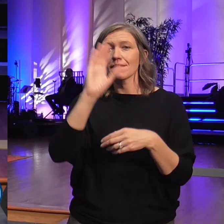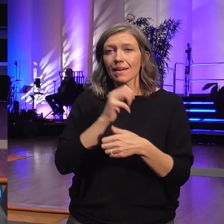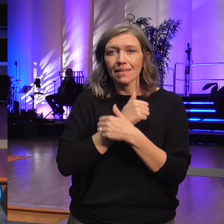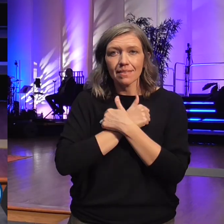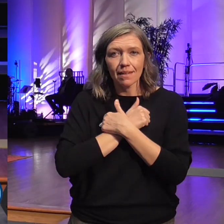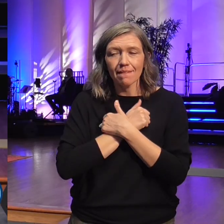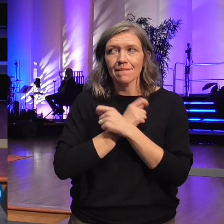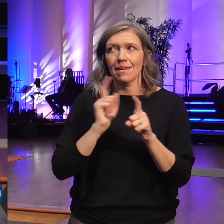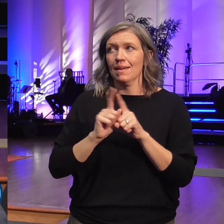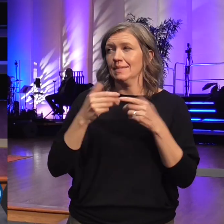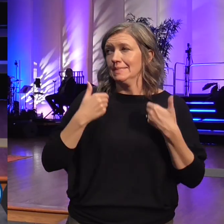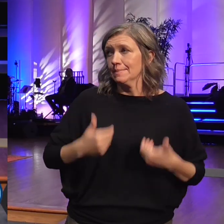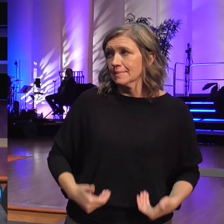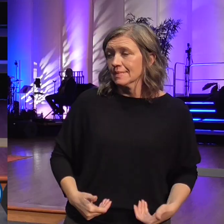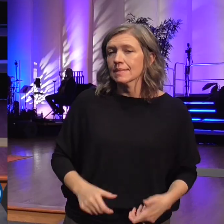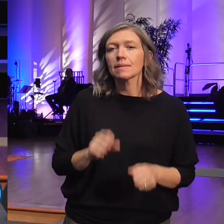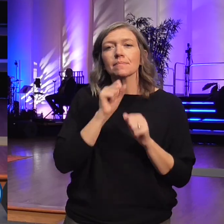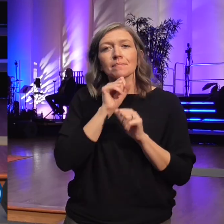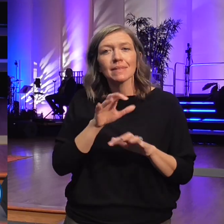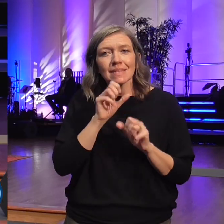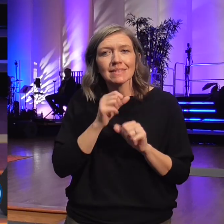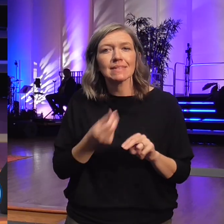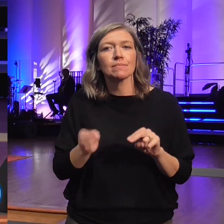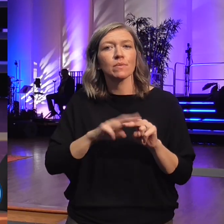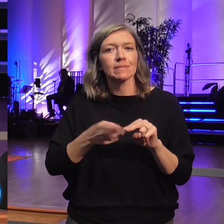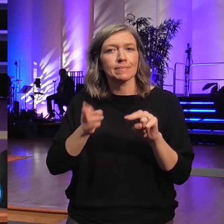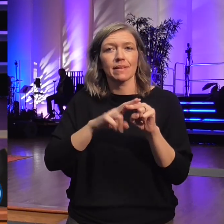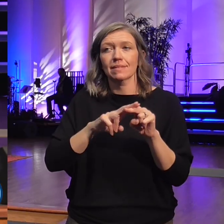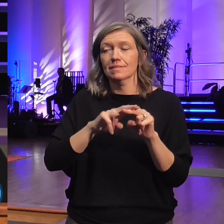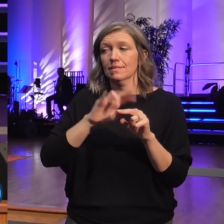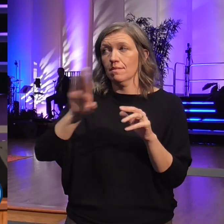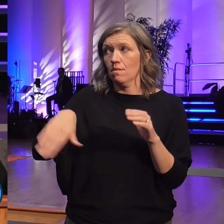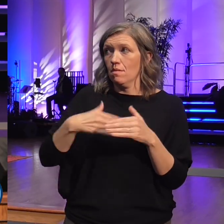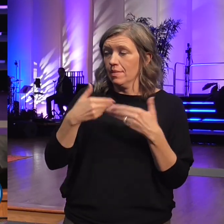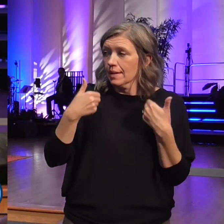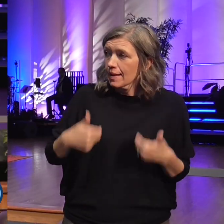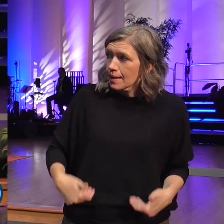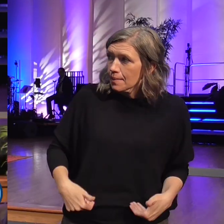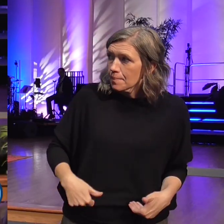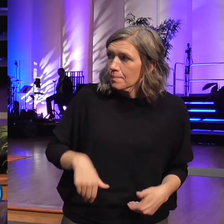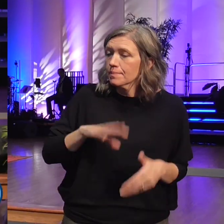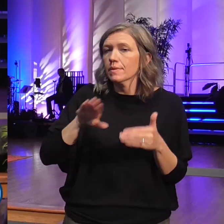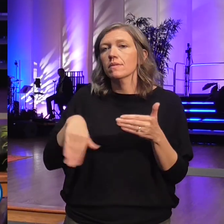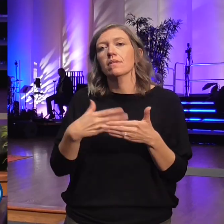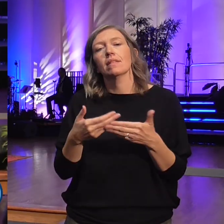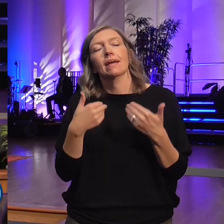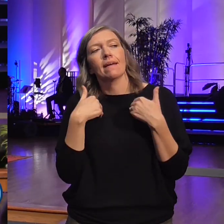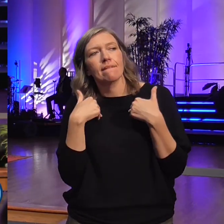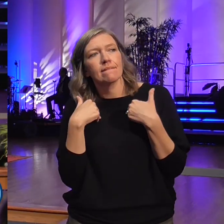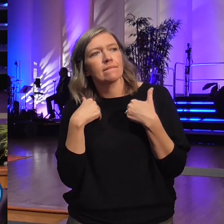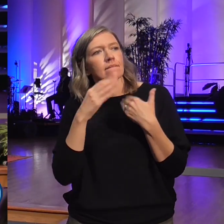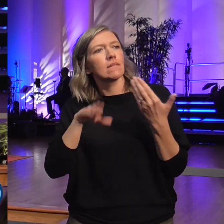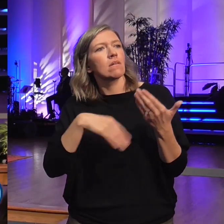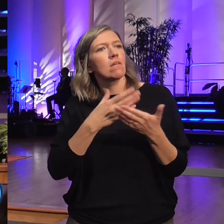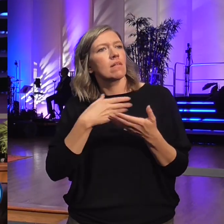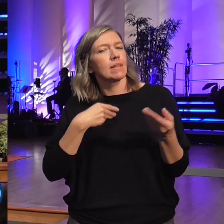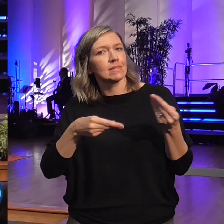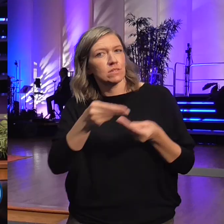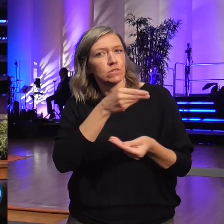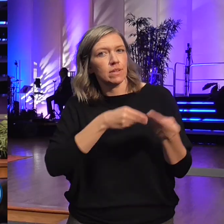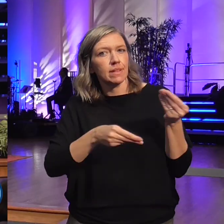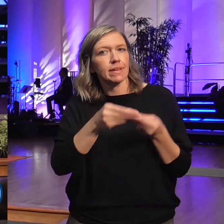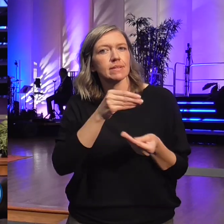love as me blesses and multiplies all that I am, all that I have, and all that